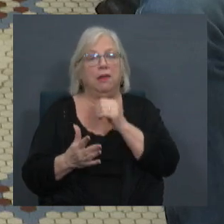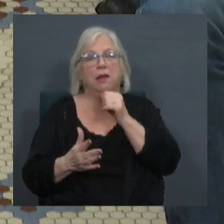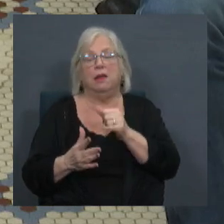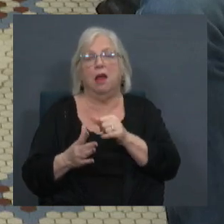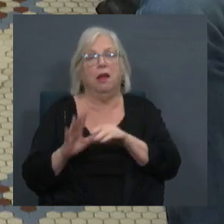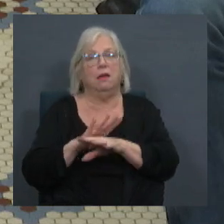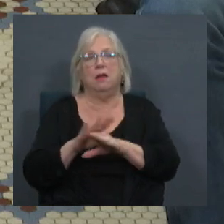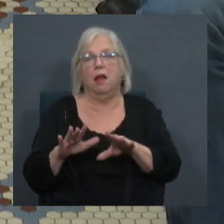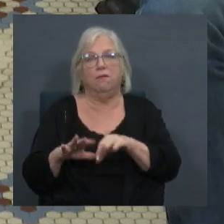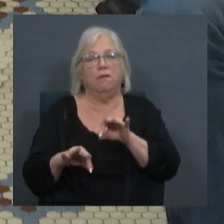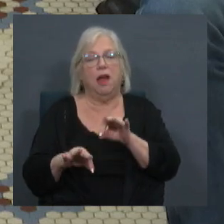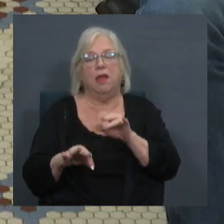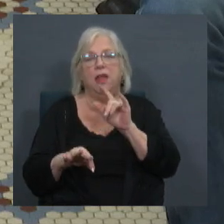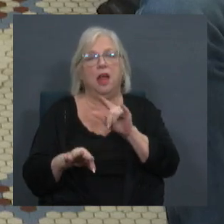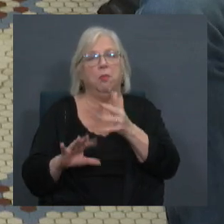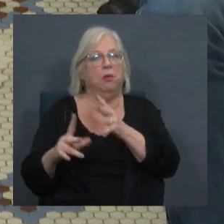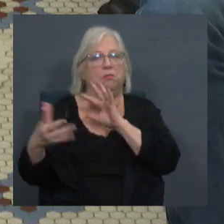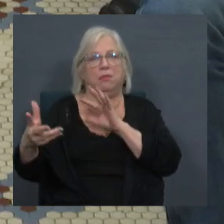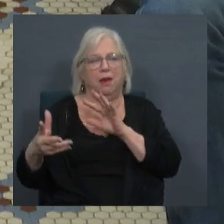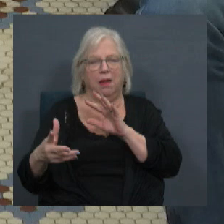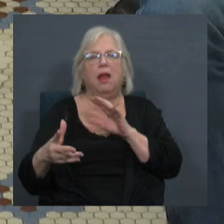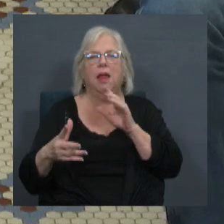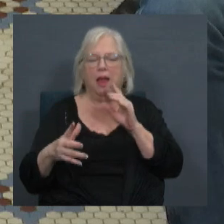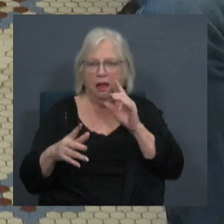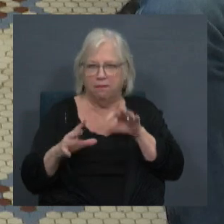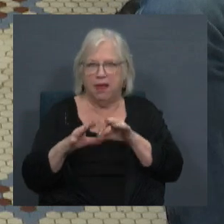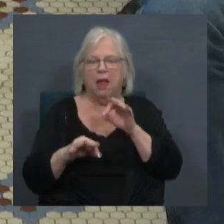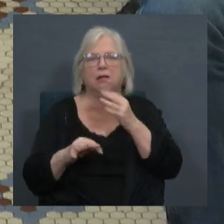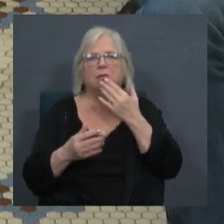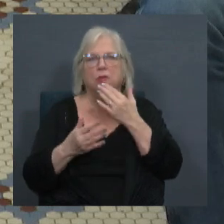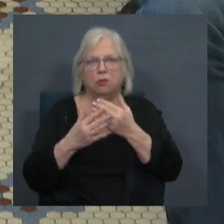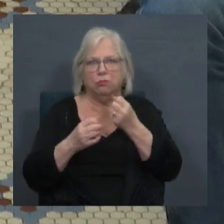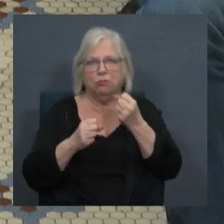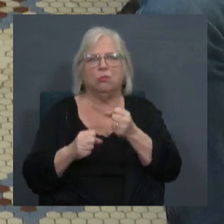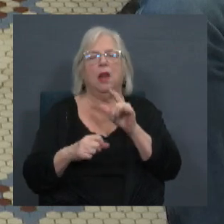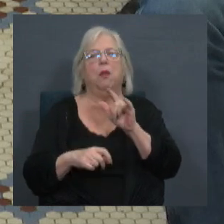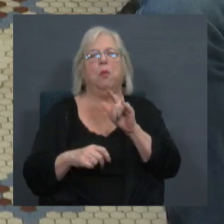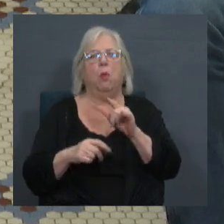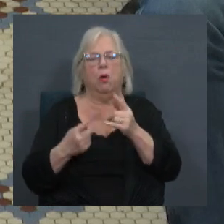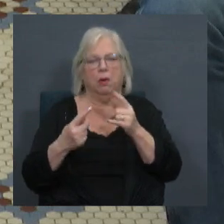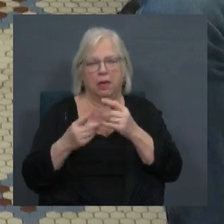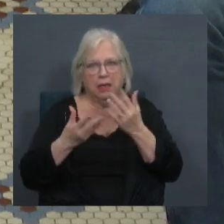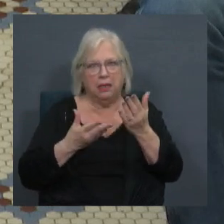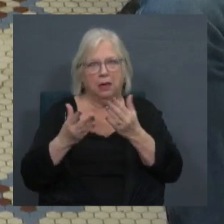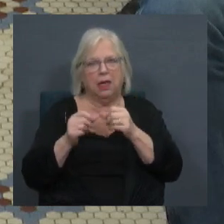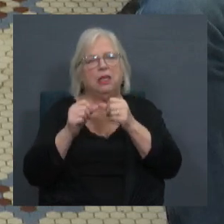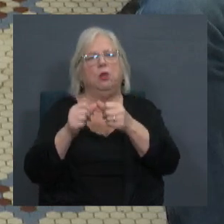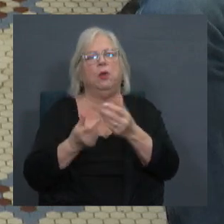who kept doing their job, making sure that people were served, and we intend to continue that mission.